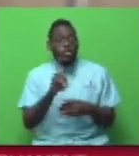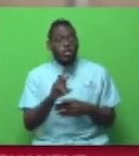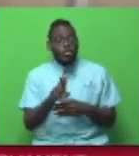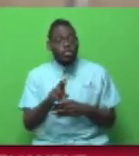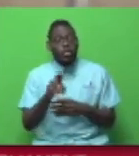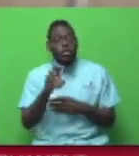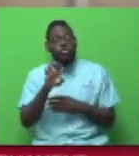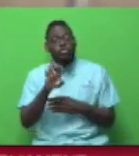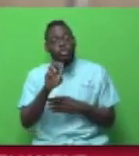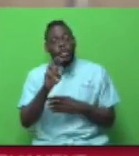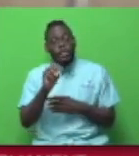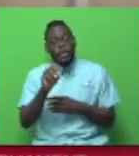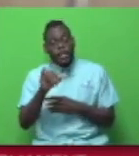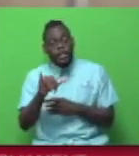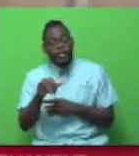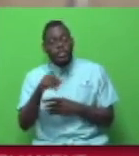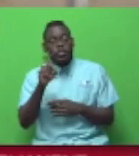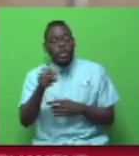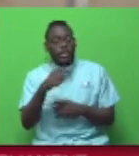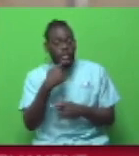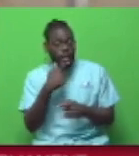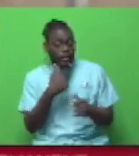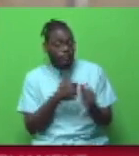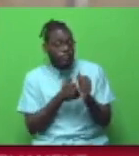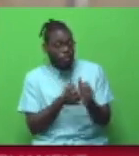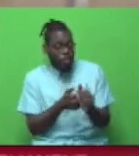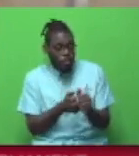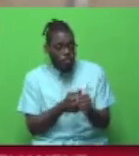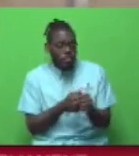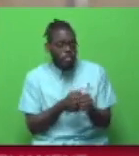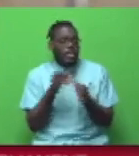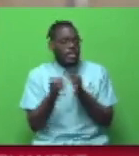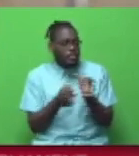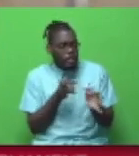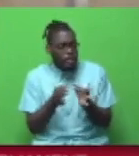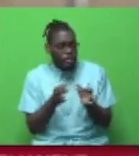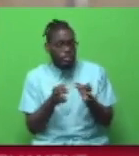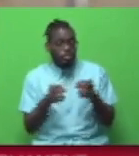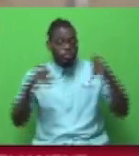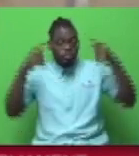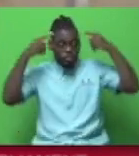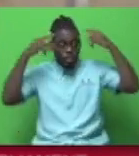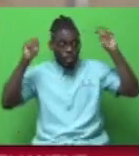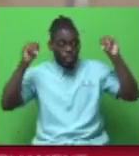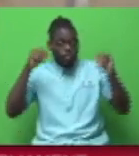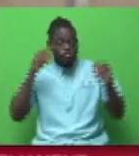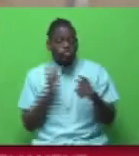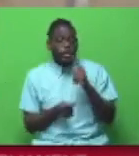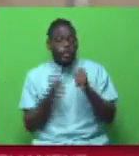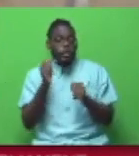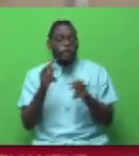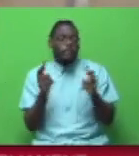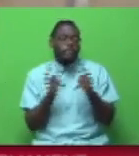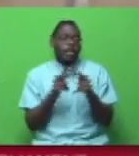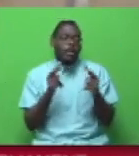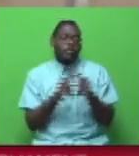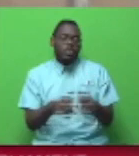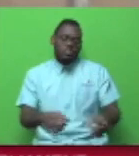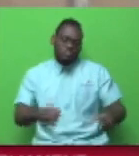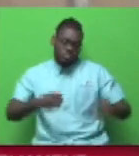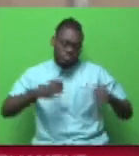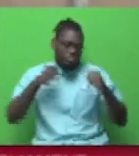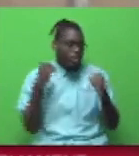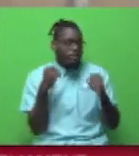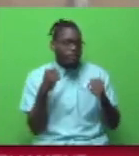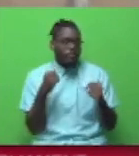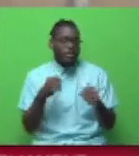as a leader of this nation, is courageous to make those tough decisions to ensure the stability of our beautiful